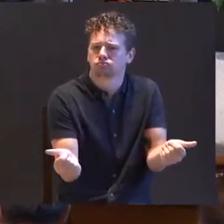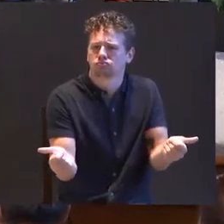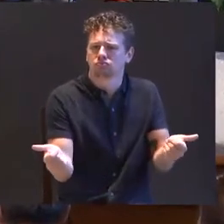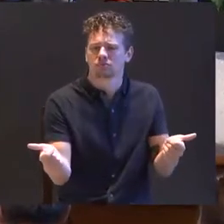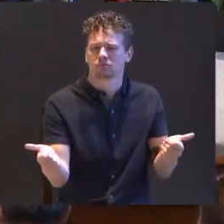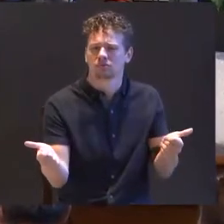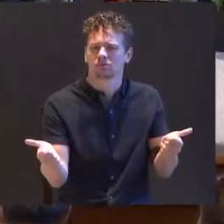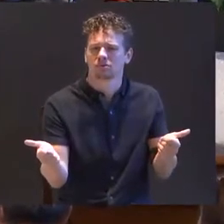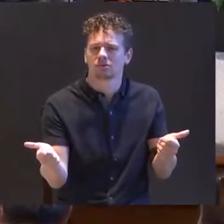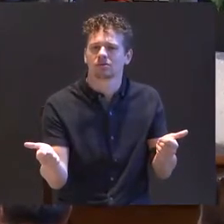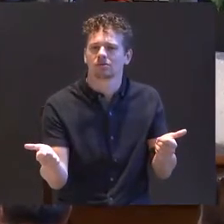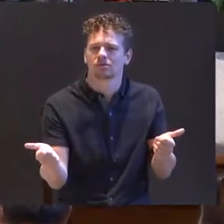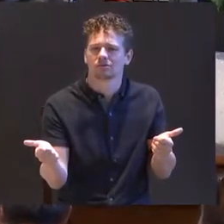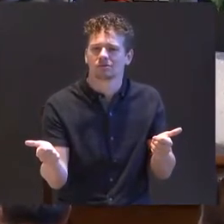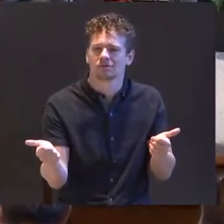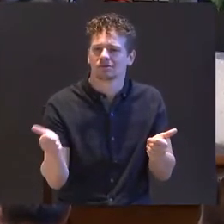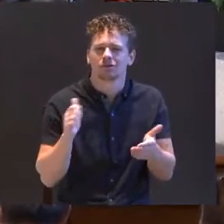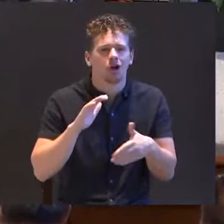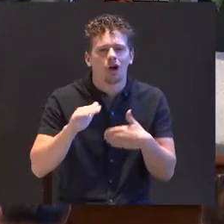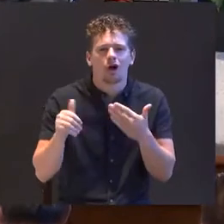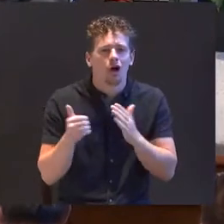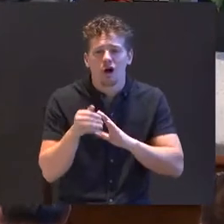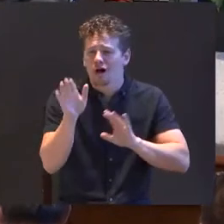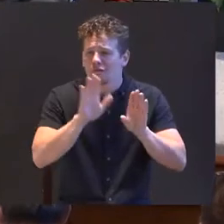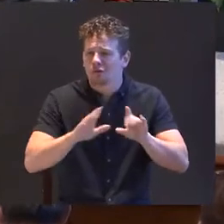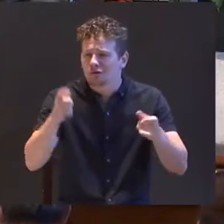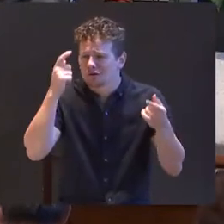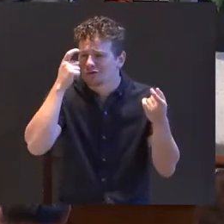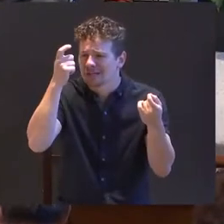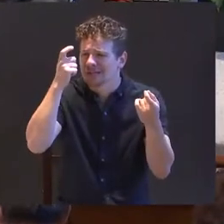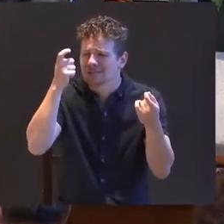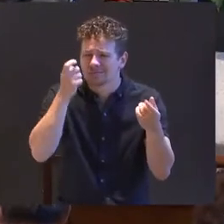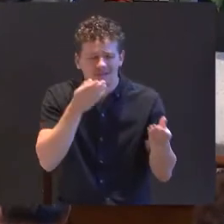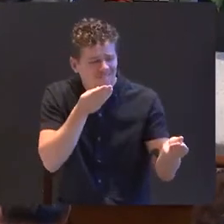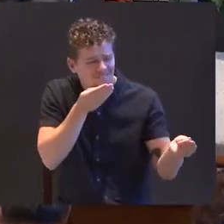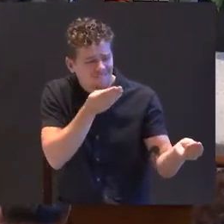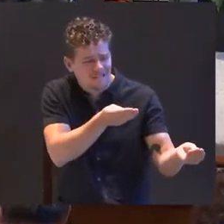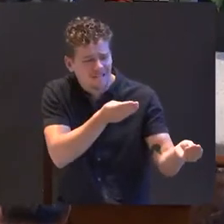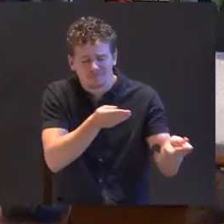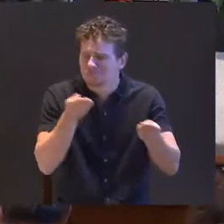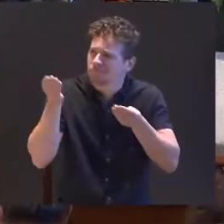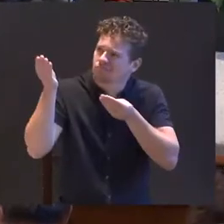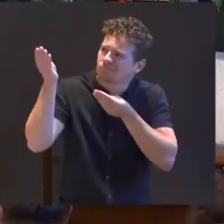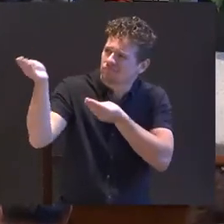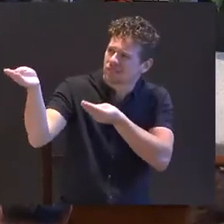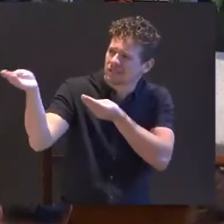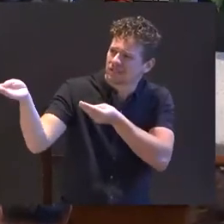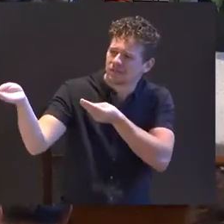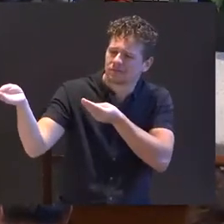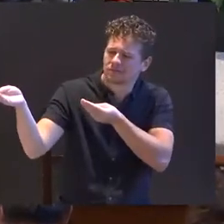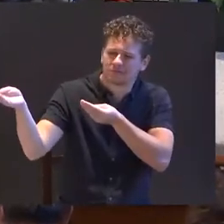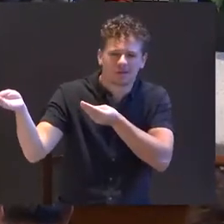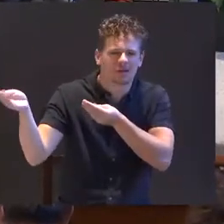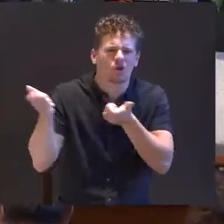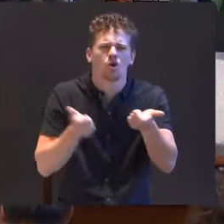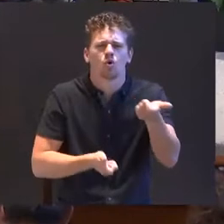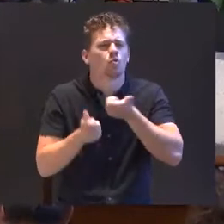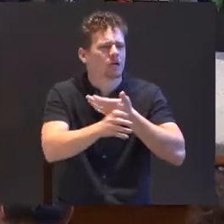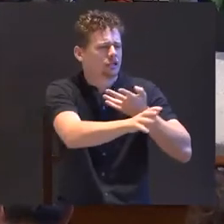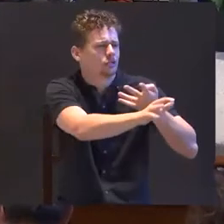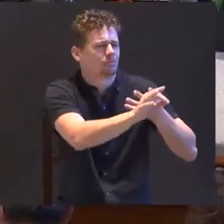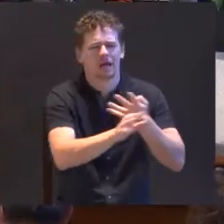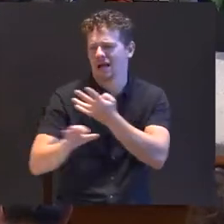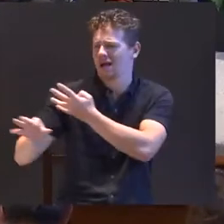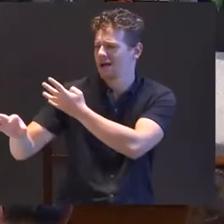feed them on your dreams, the one they pick, the one